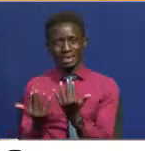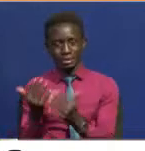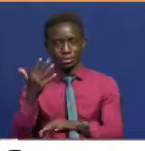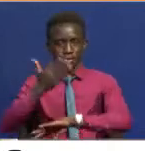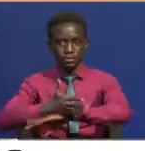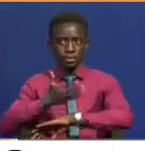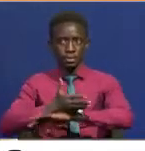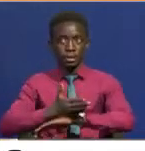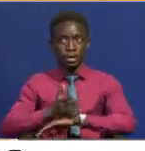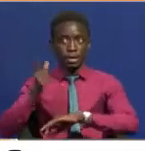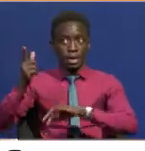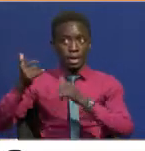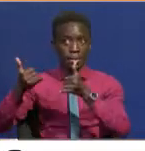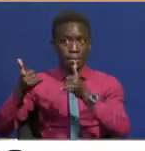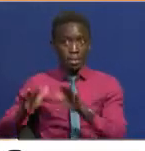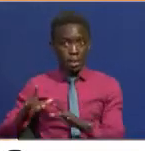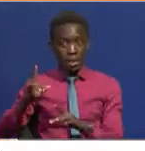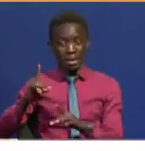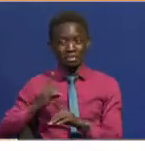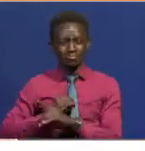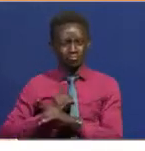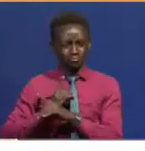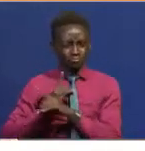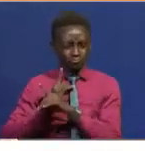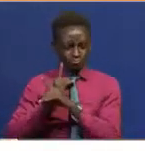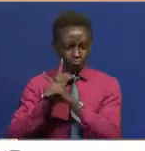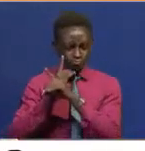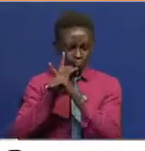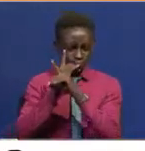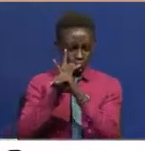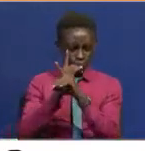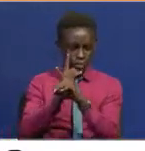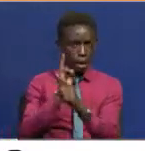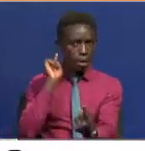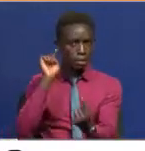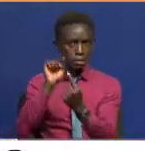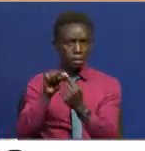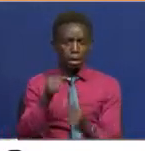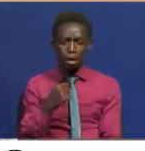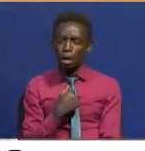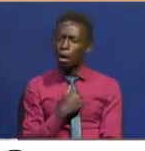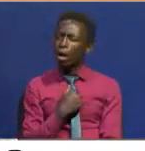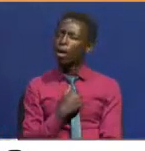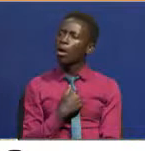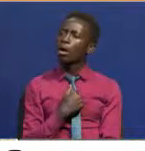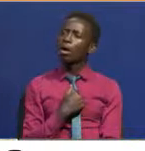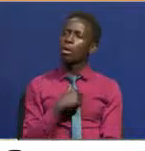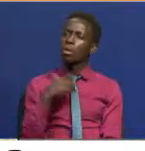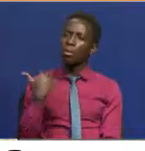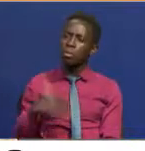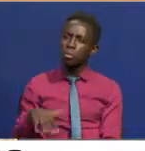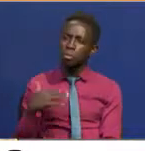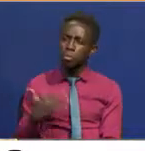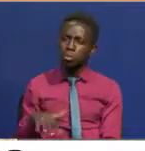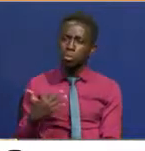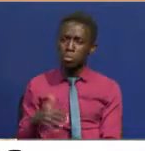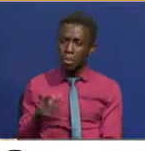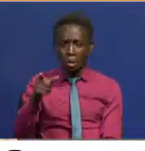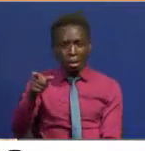at home, they defended up to a point I was not imagining, like, is this the person I was